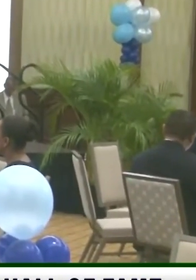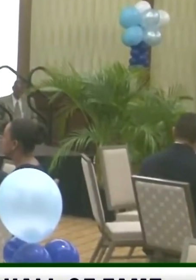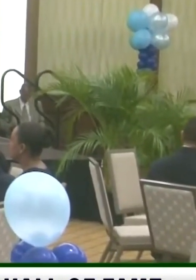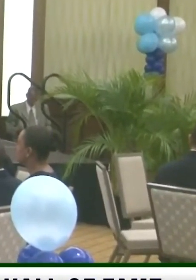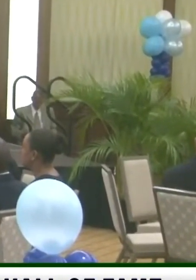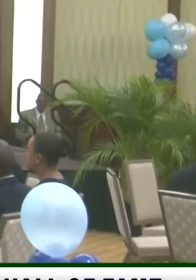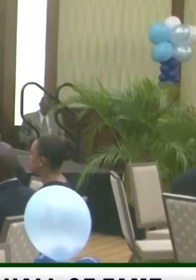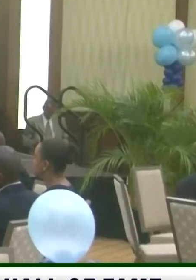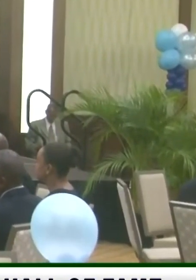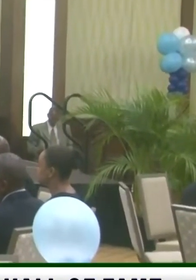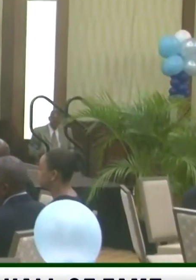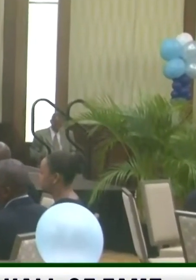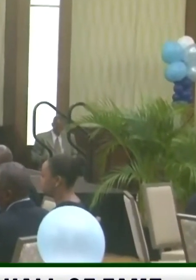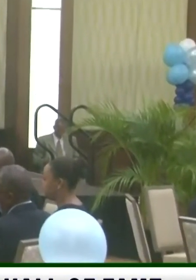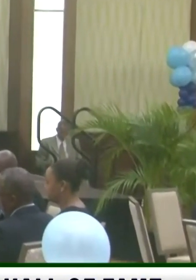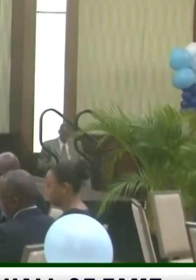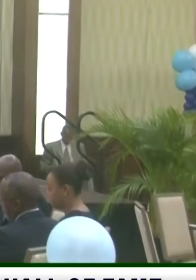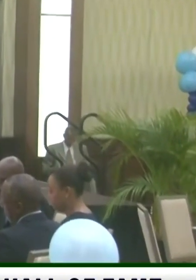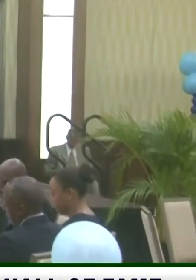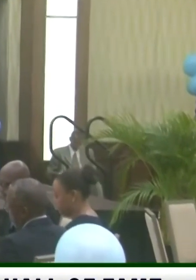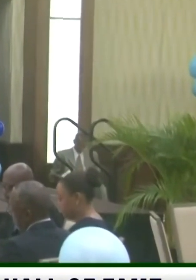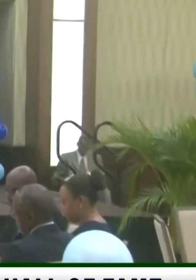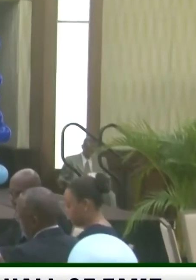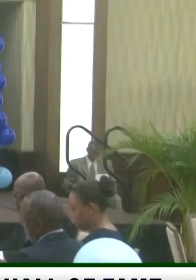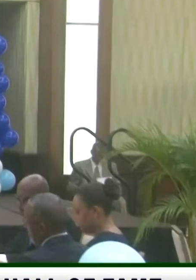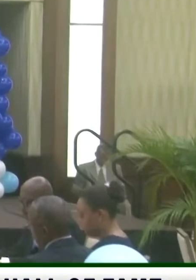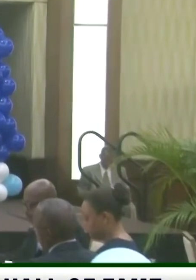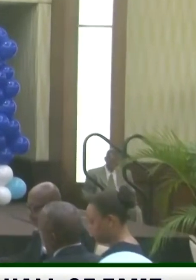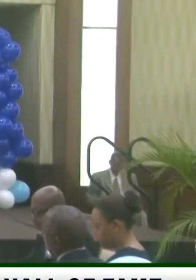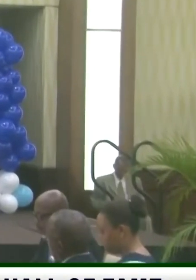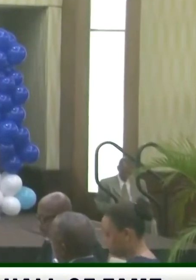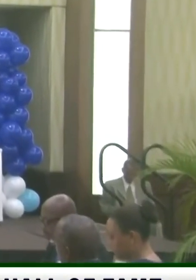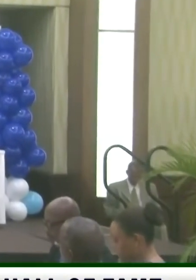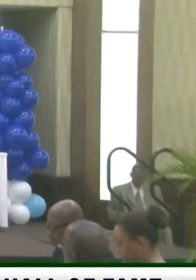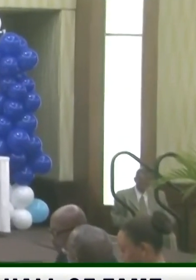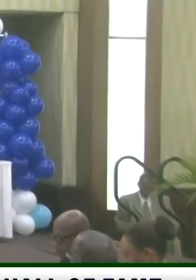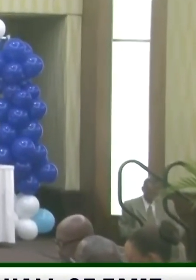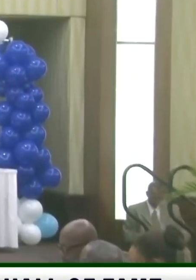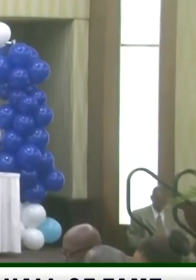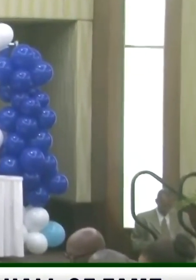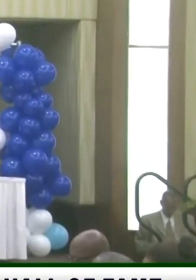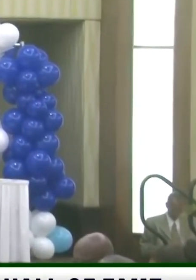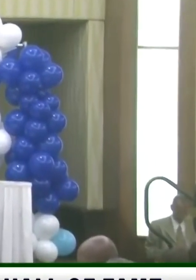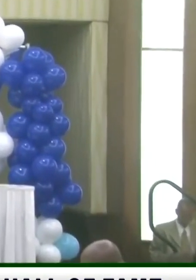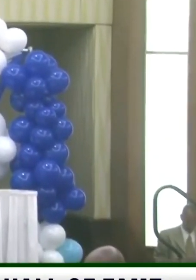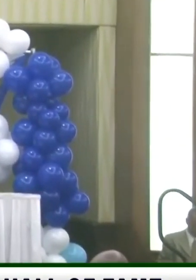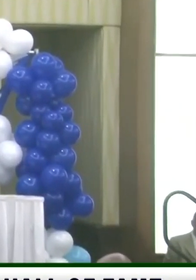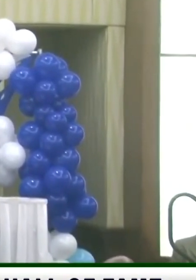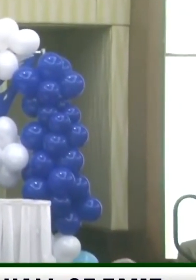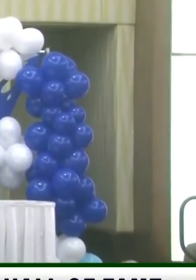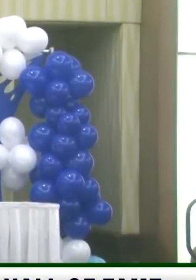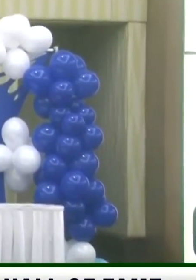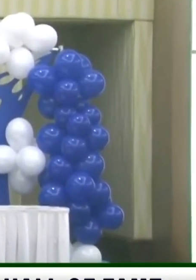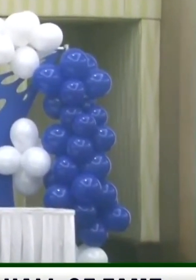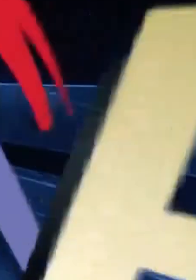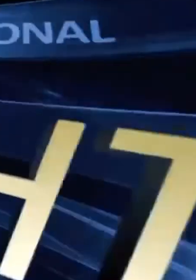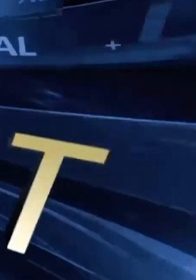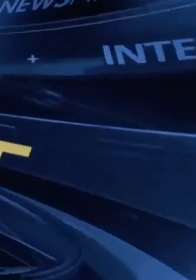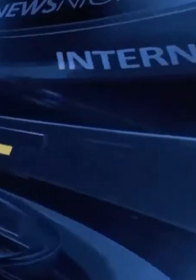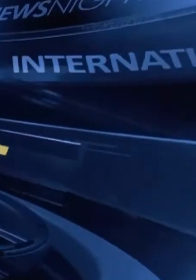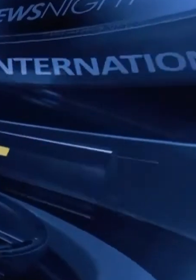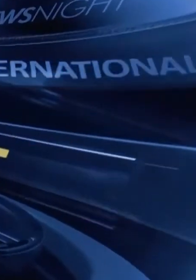the next list of inductees is already being formulated. Anne-Marie Burke, CBC